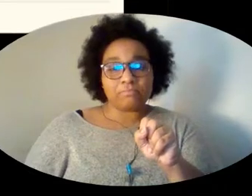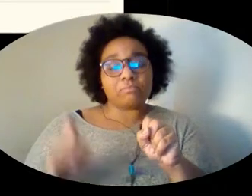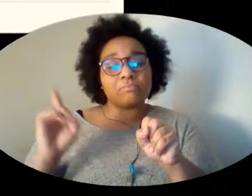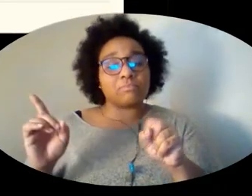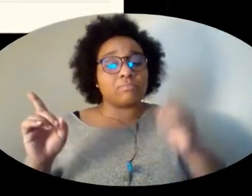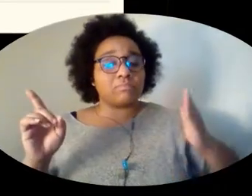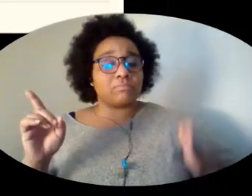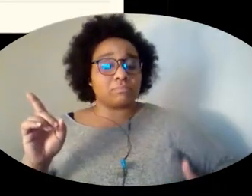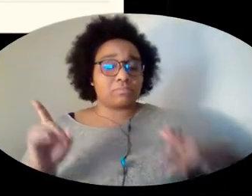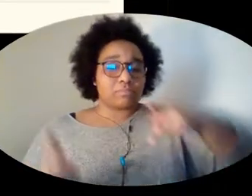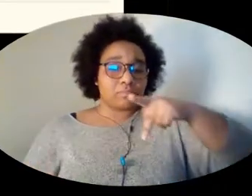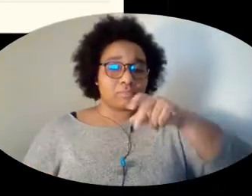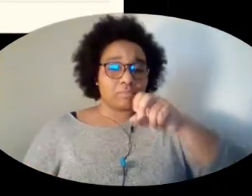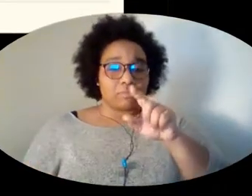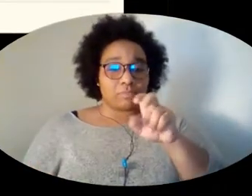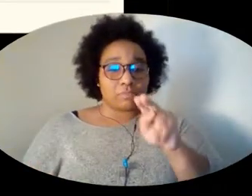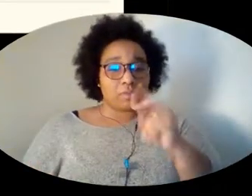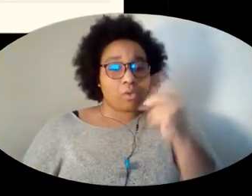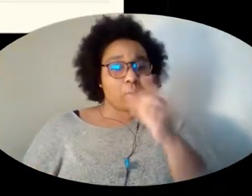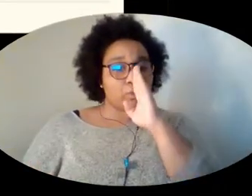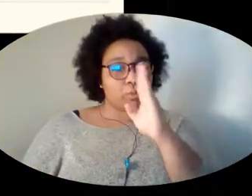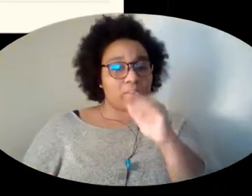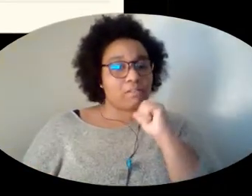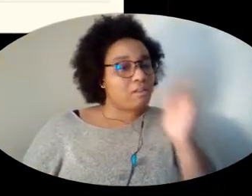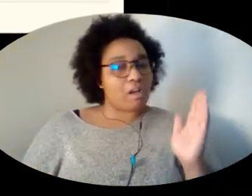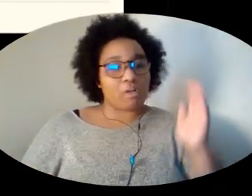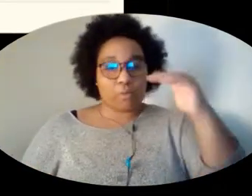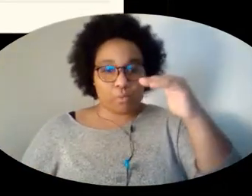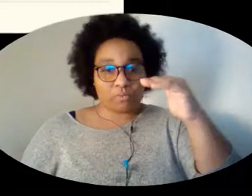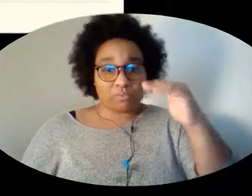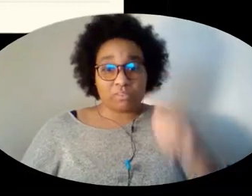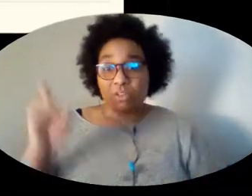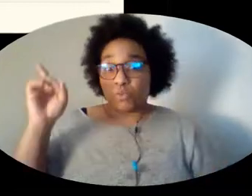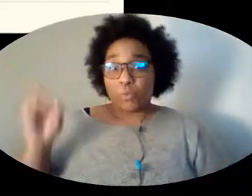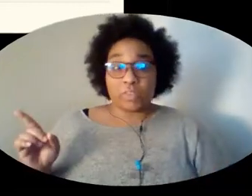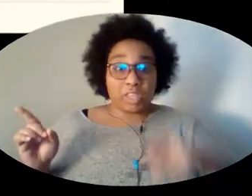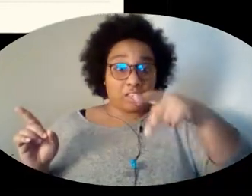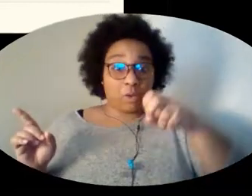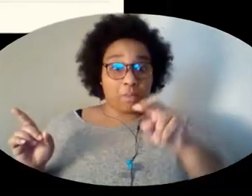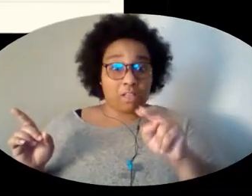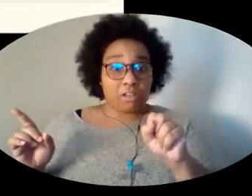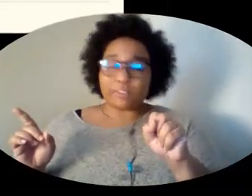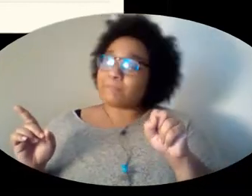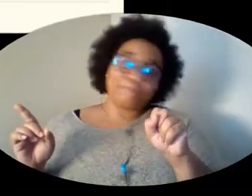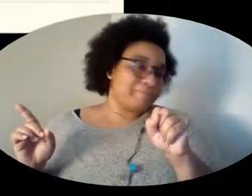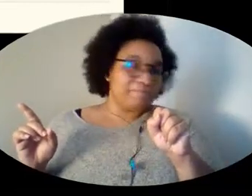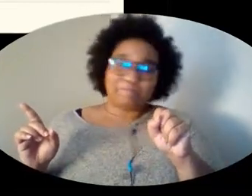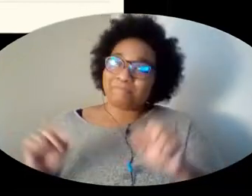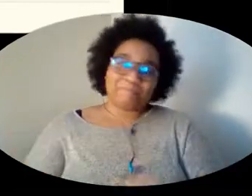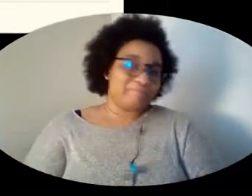the sides of a polygon are always straight and not curved so these aren't polygons